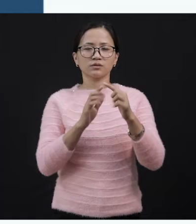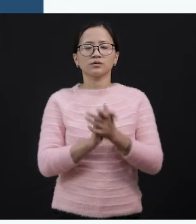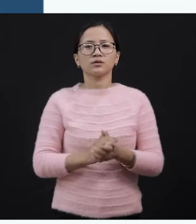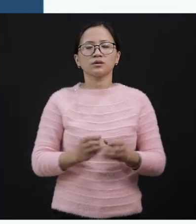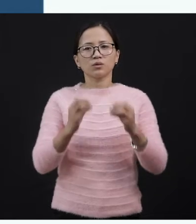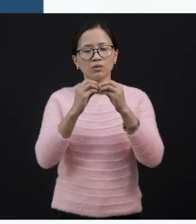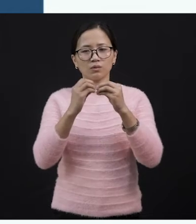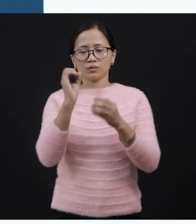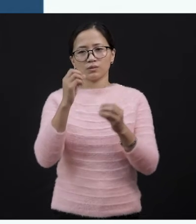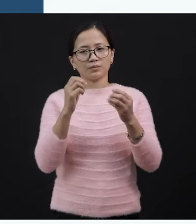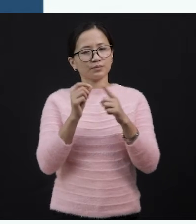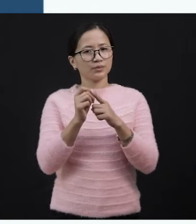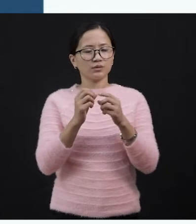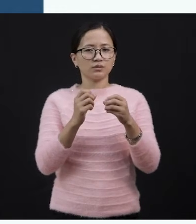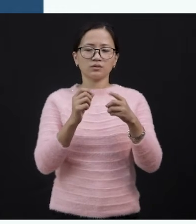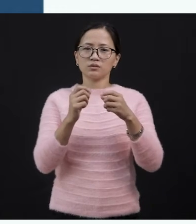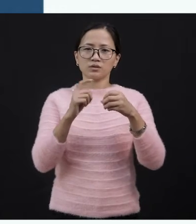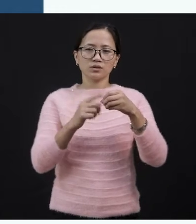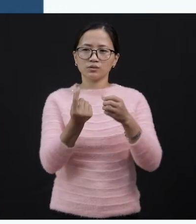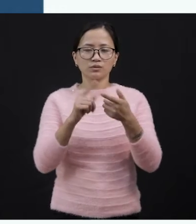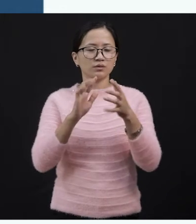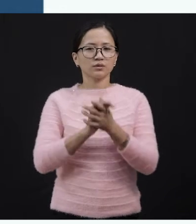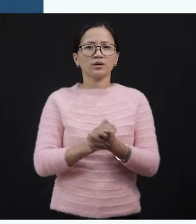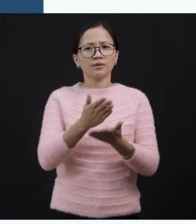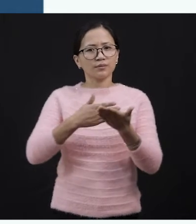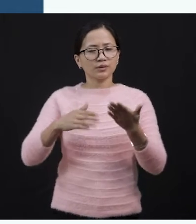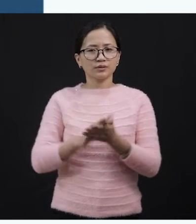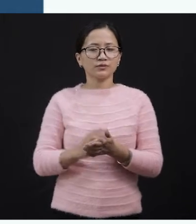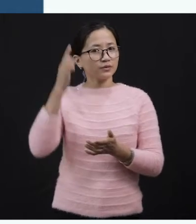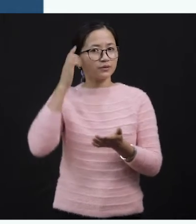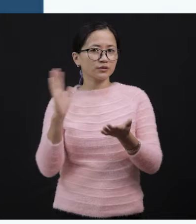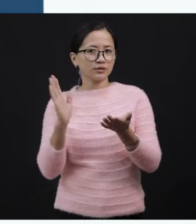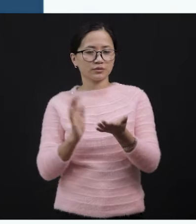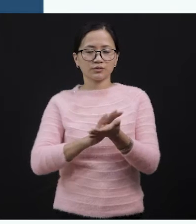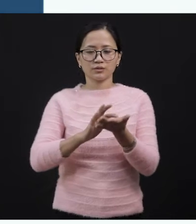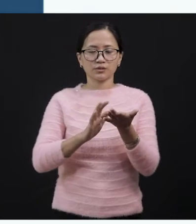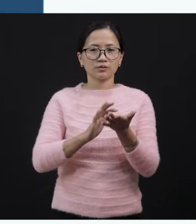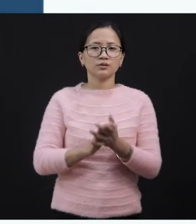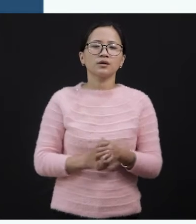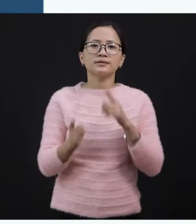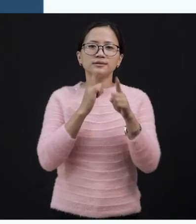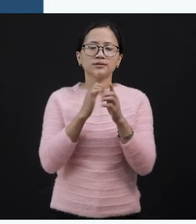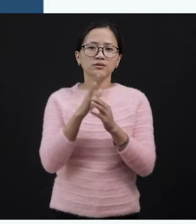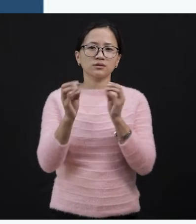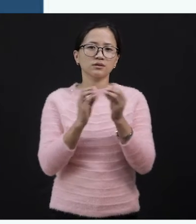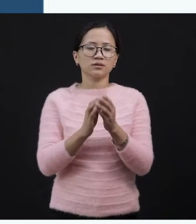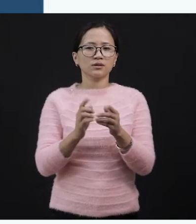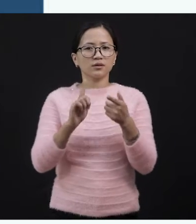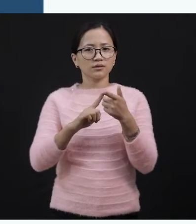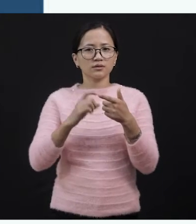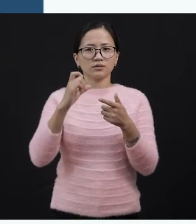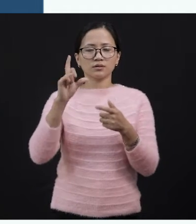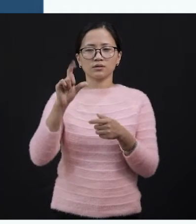have discussed about the shadows and part of shadows. And we have discussed about the